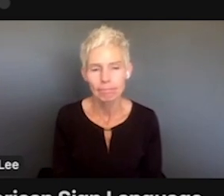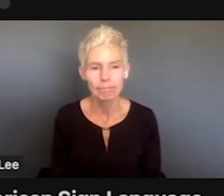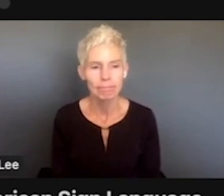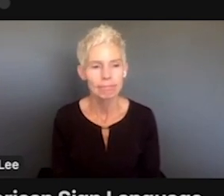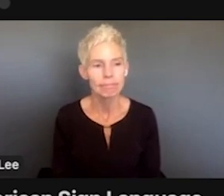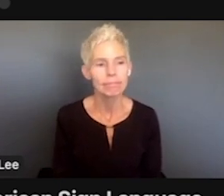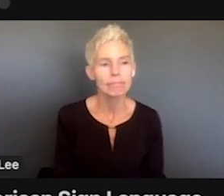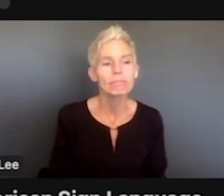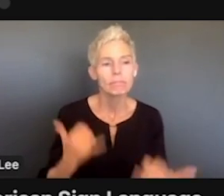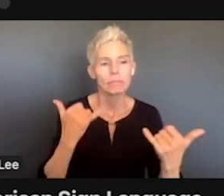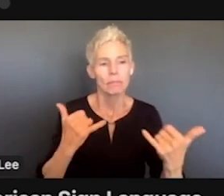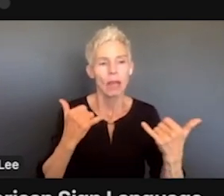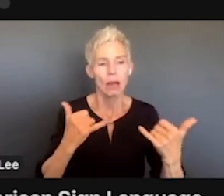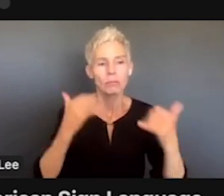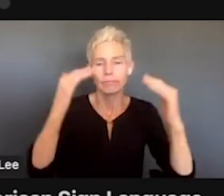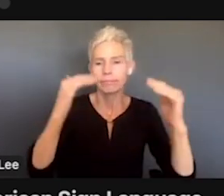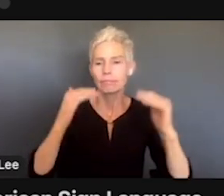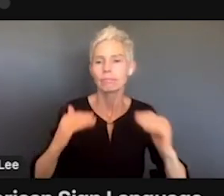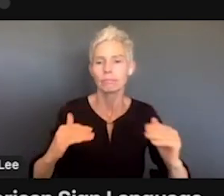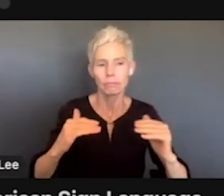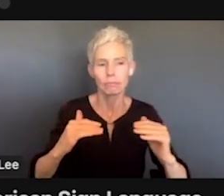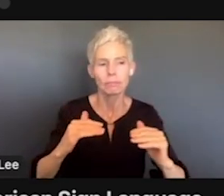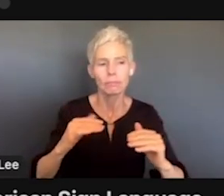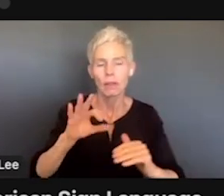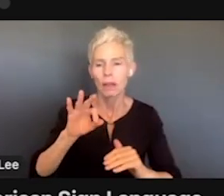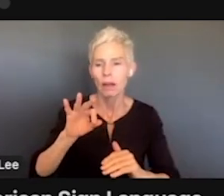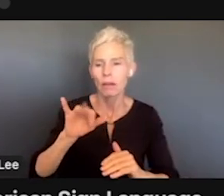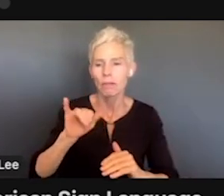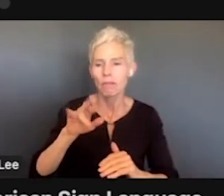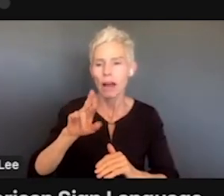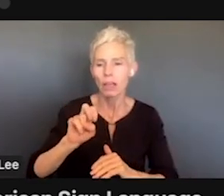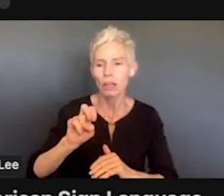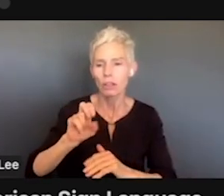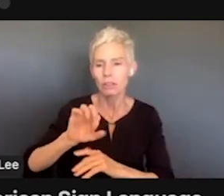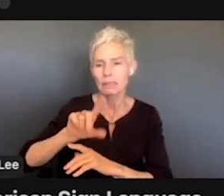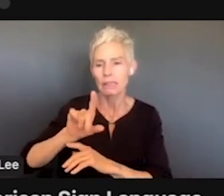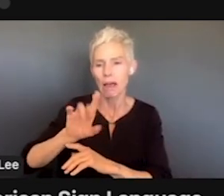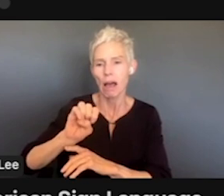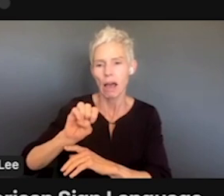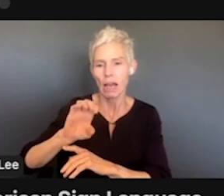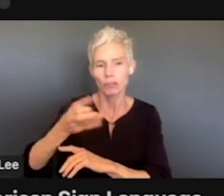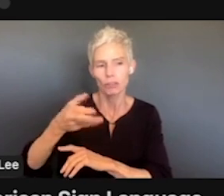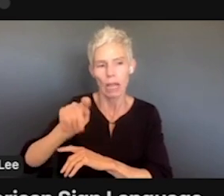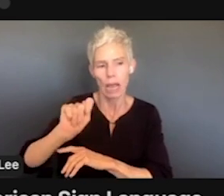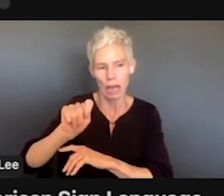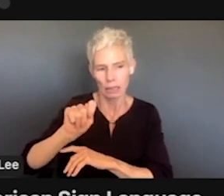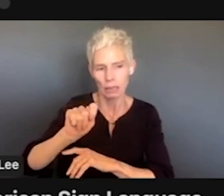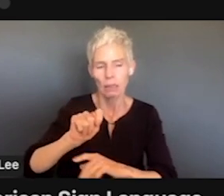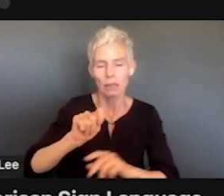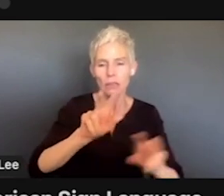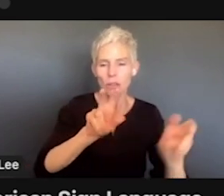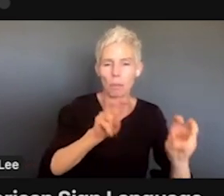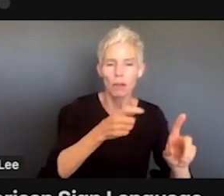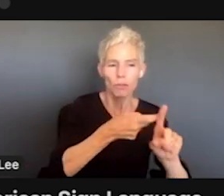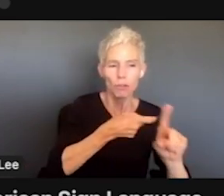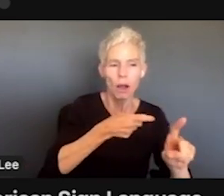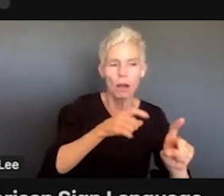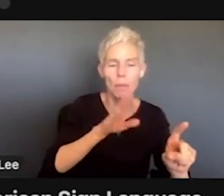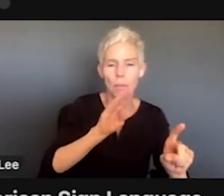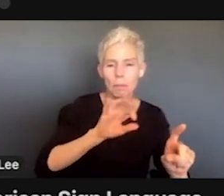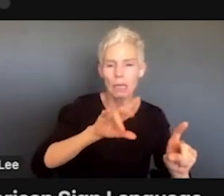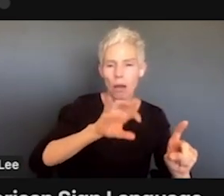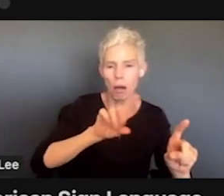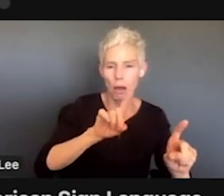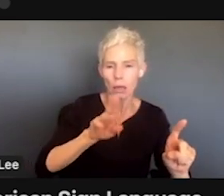We're now going to move to the Fireside Chat about From Beyond Beds to 988. And we are